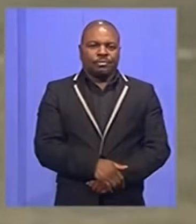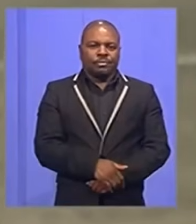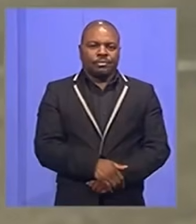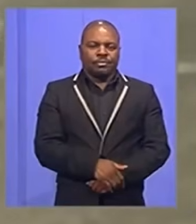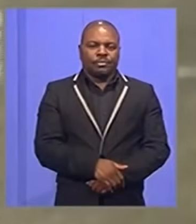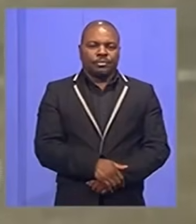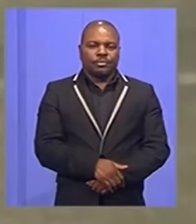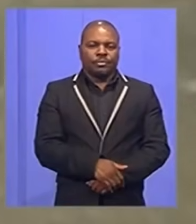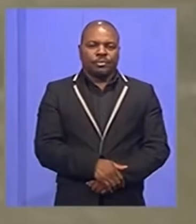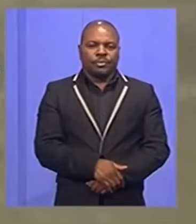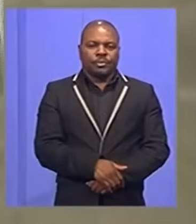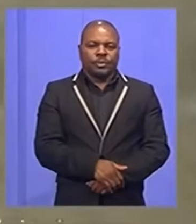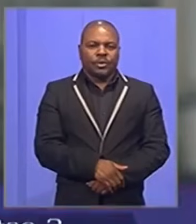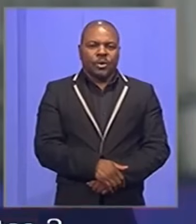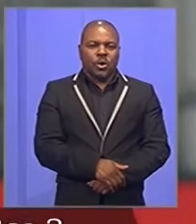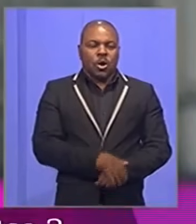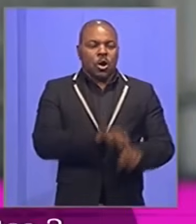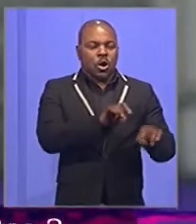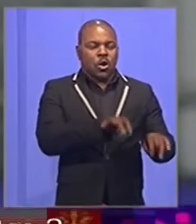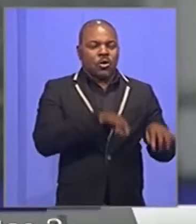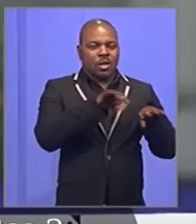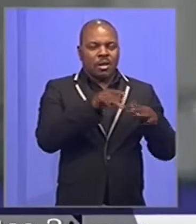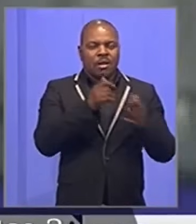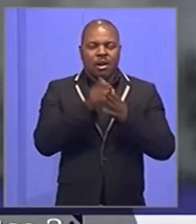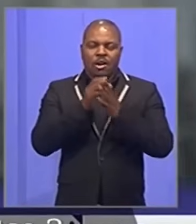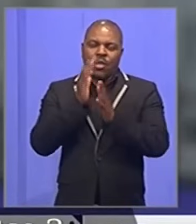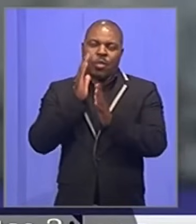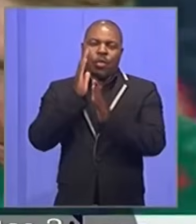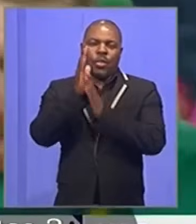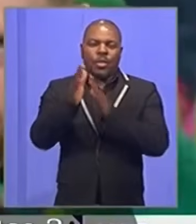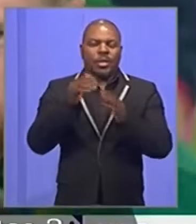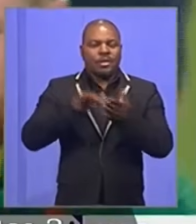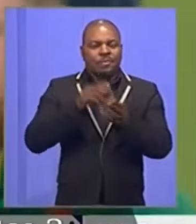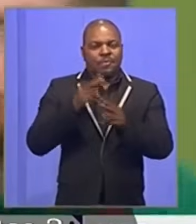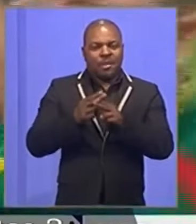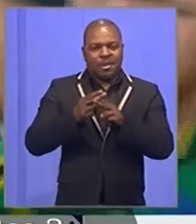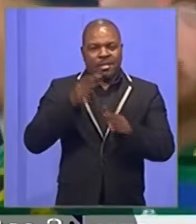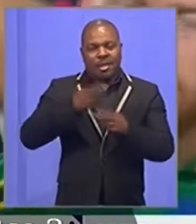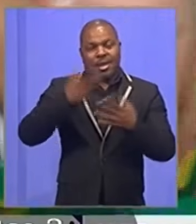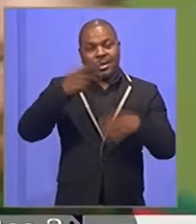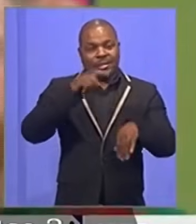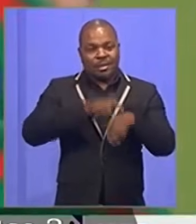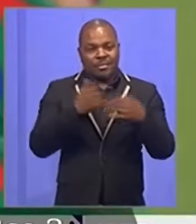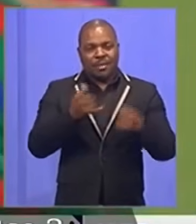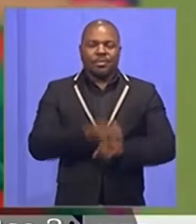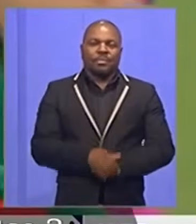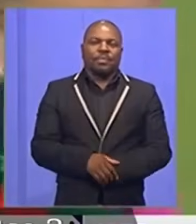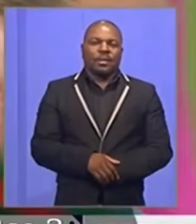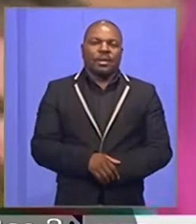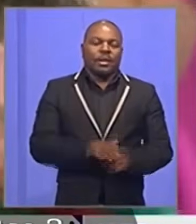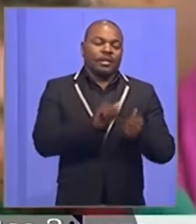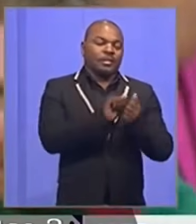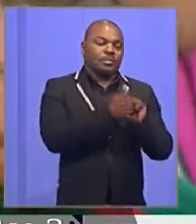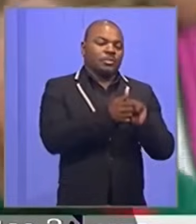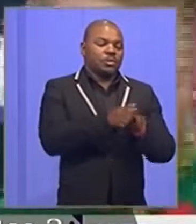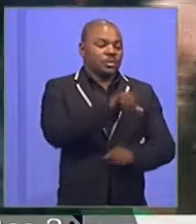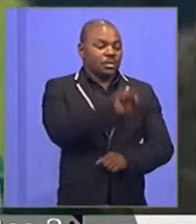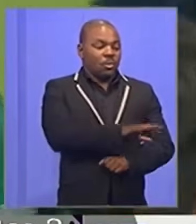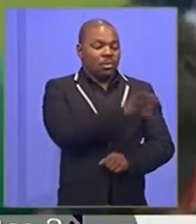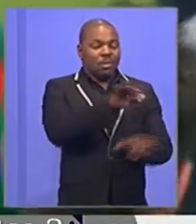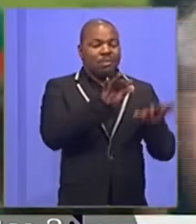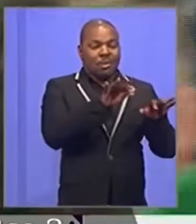Australia win the semi-final and make it through to their 8th World Cup final. 38 deliveries. Dipapading tshepo ya Afrika